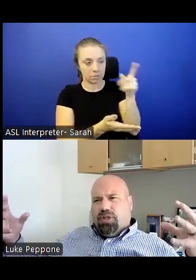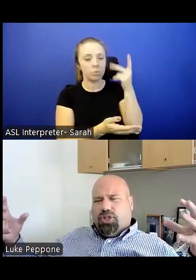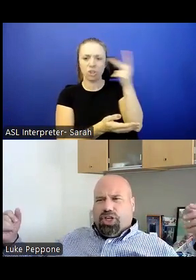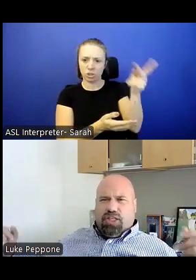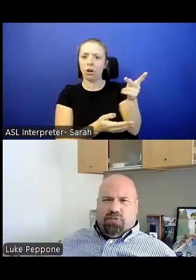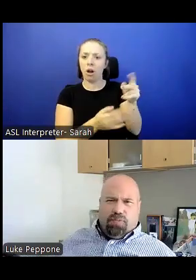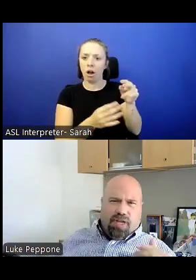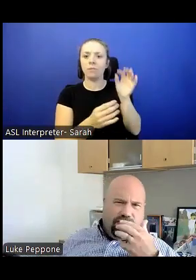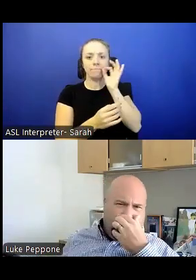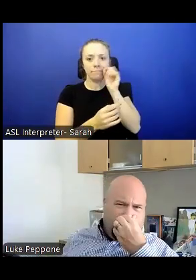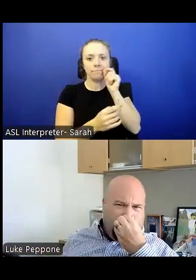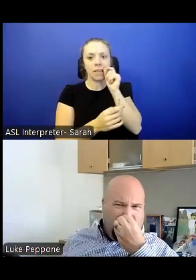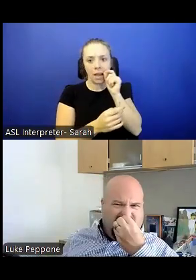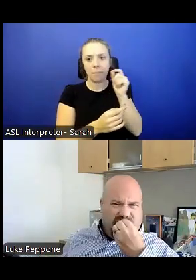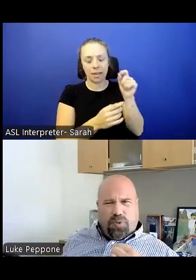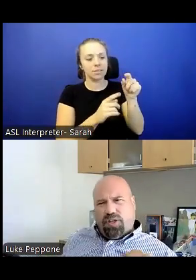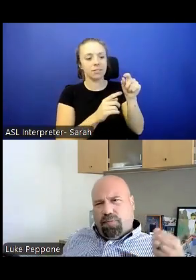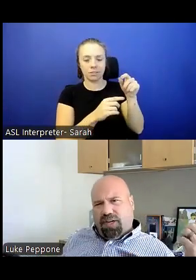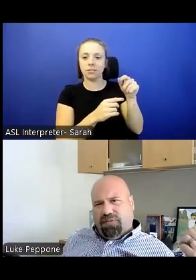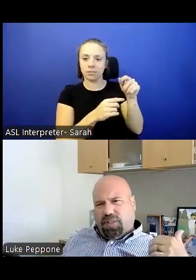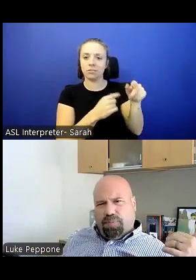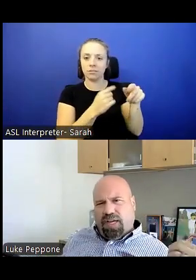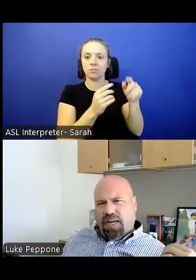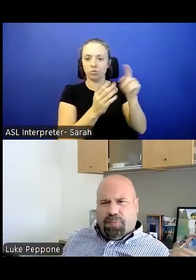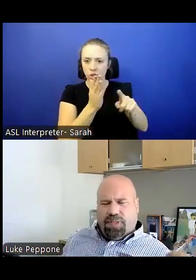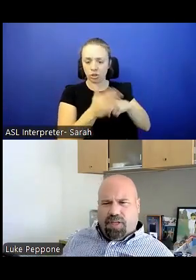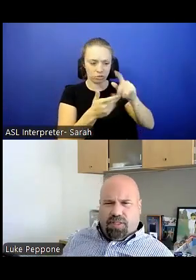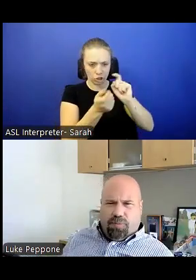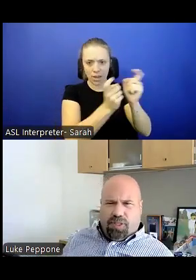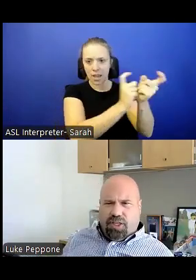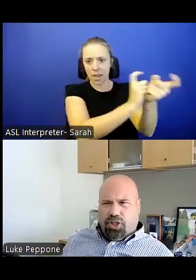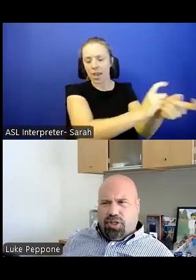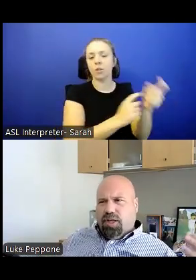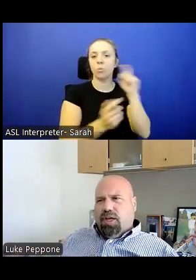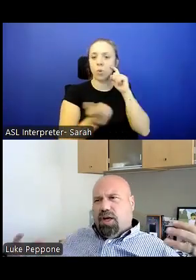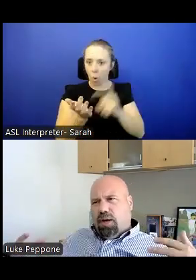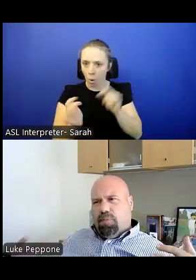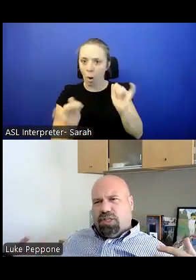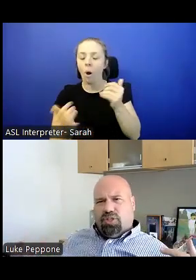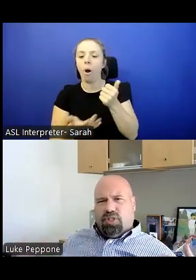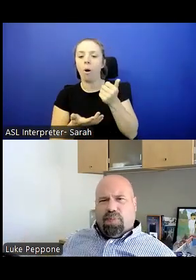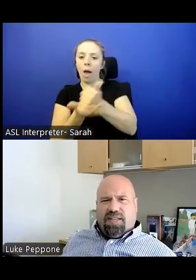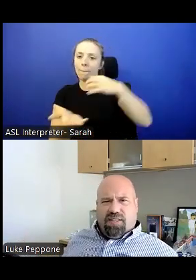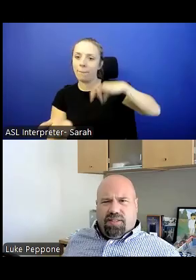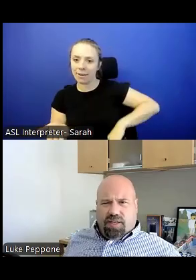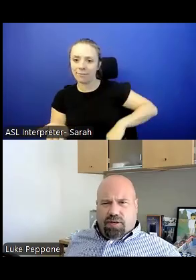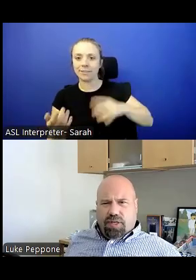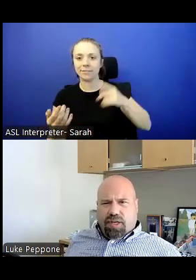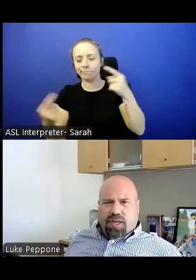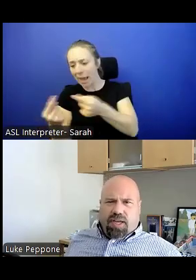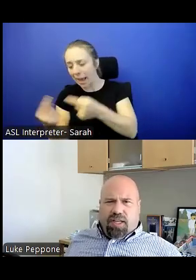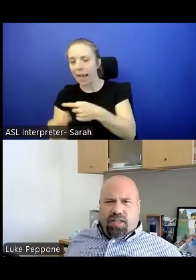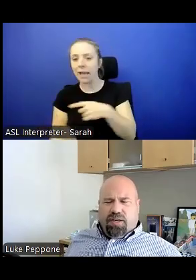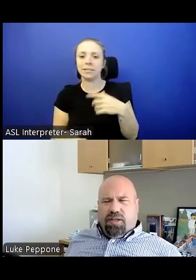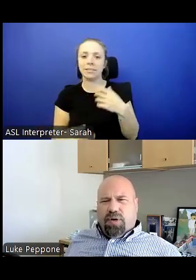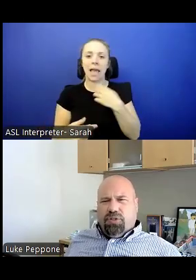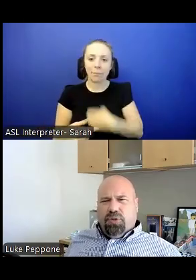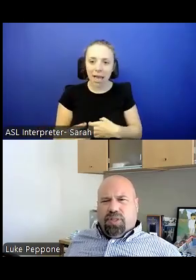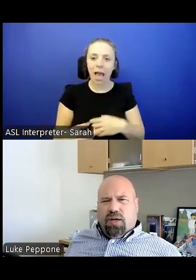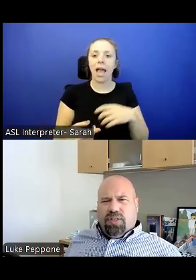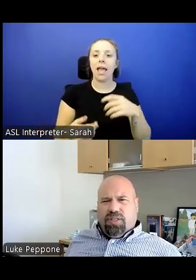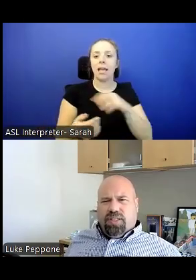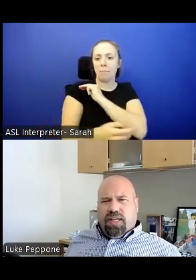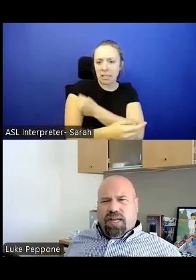cannabis research change for benefits, right? So we saw benefits in pain, appetite stimulation, muscle spasticity. And